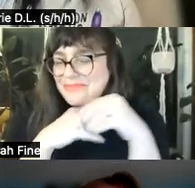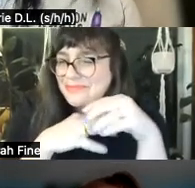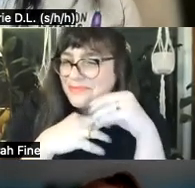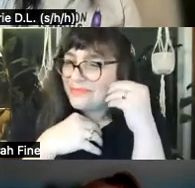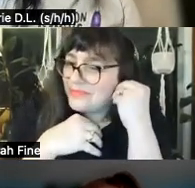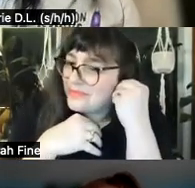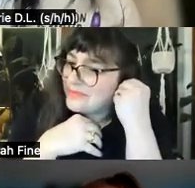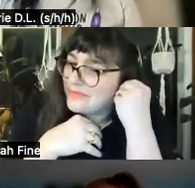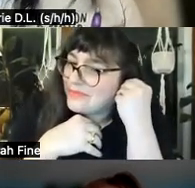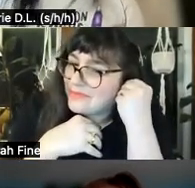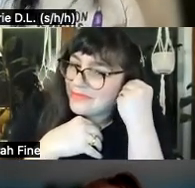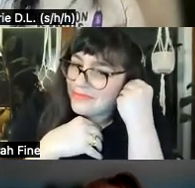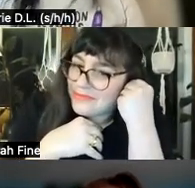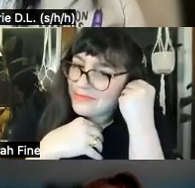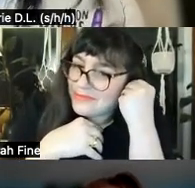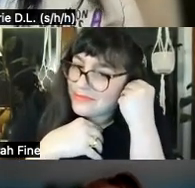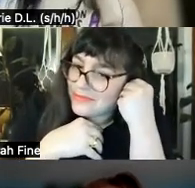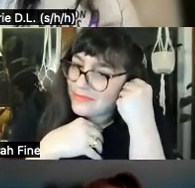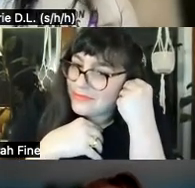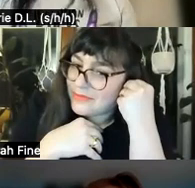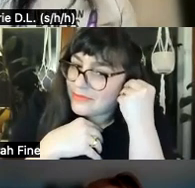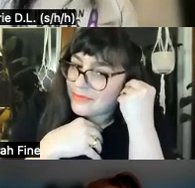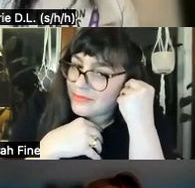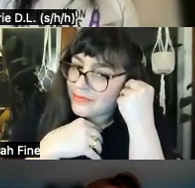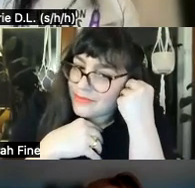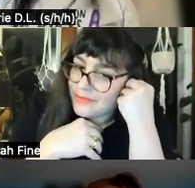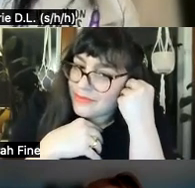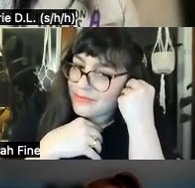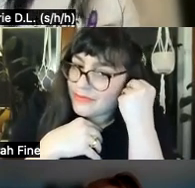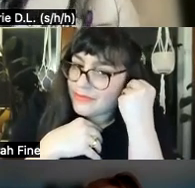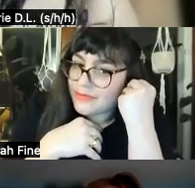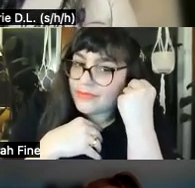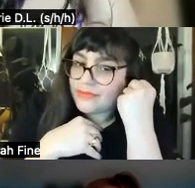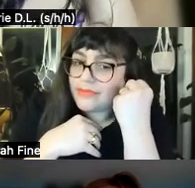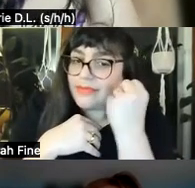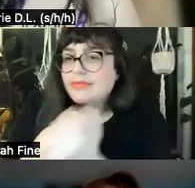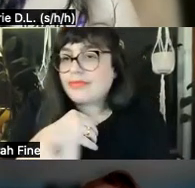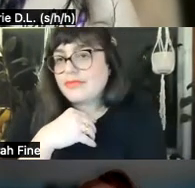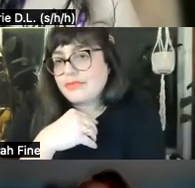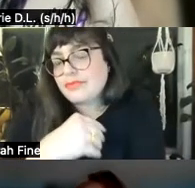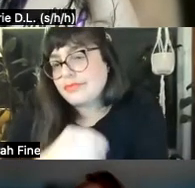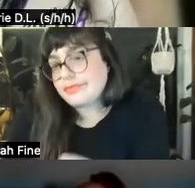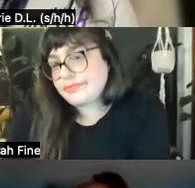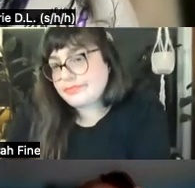That stinks. Yeah, I'm letting people in right now. Okay, sounds good.